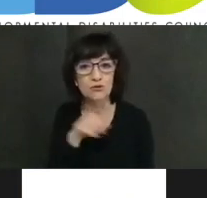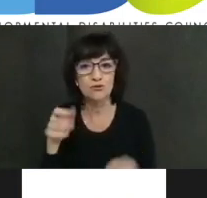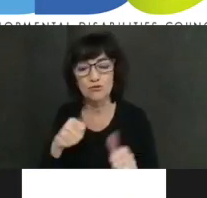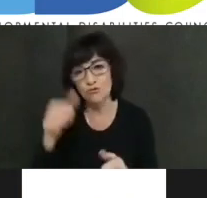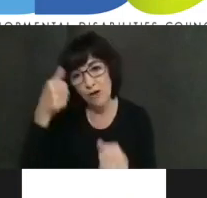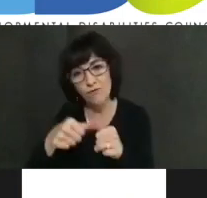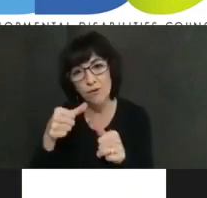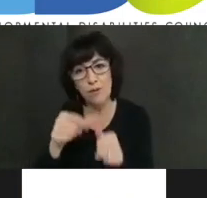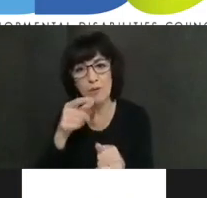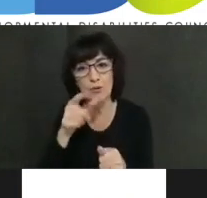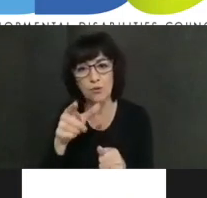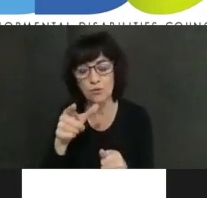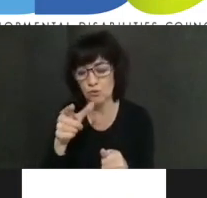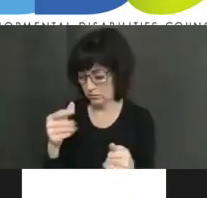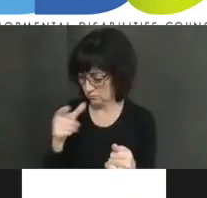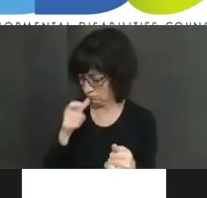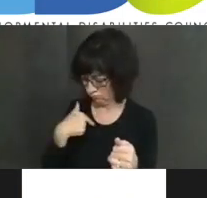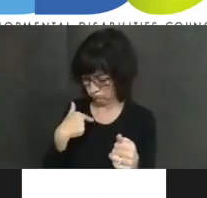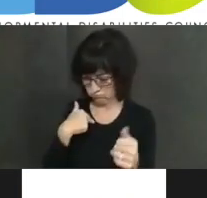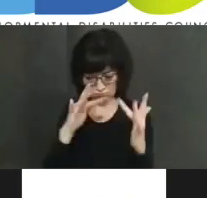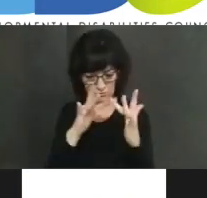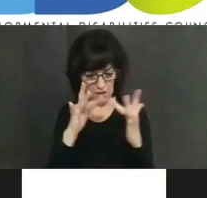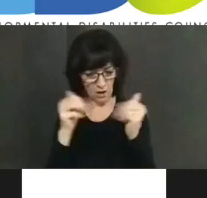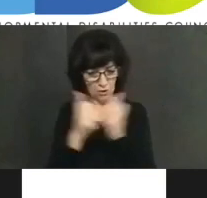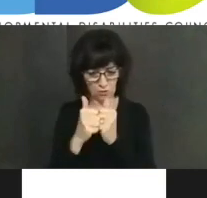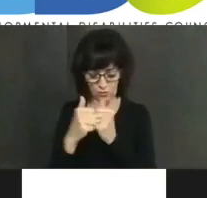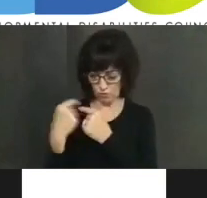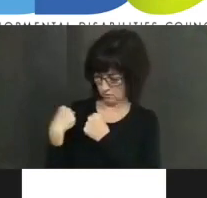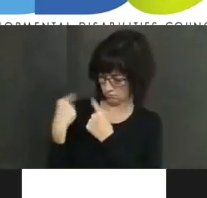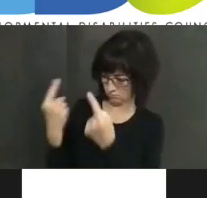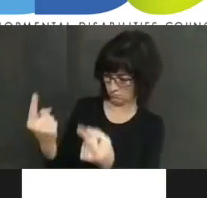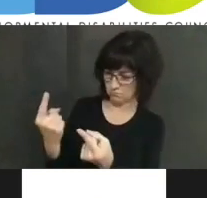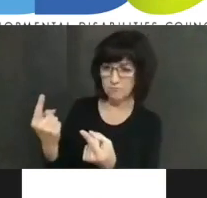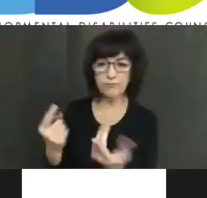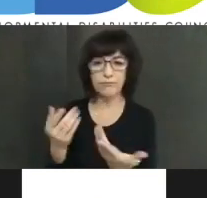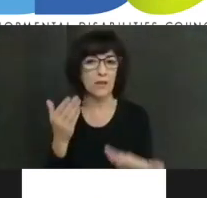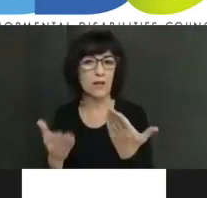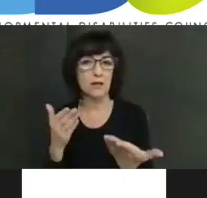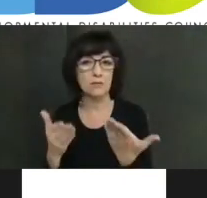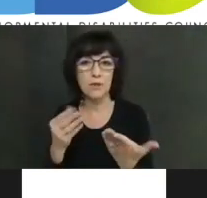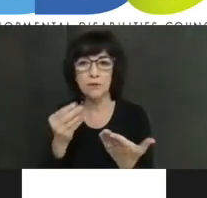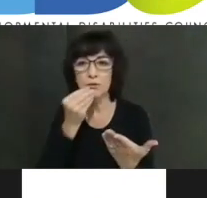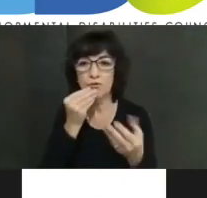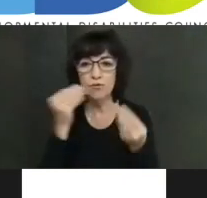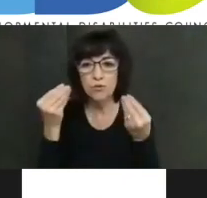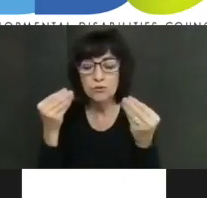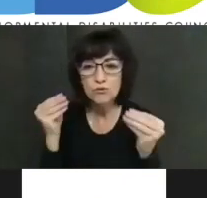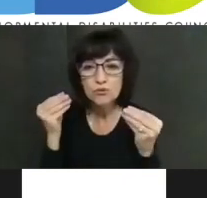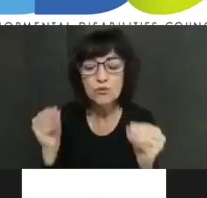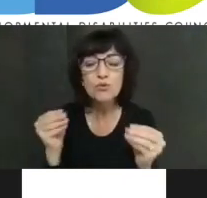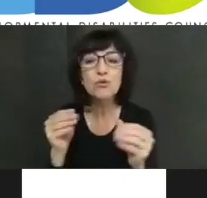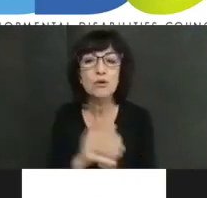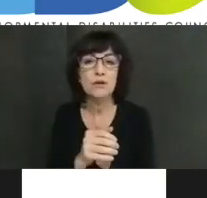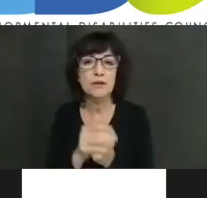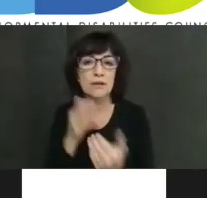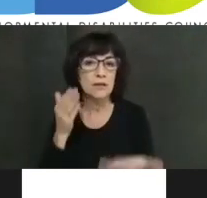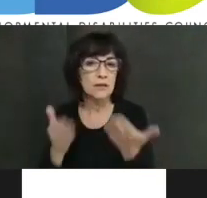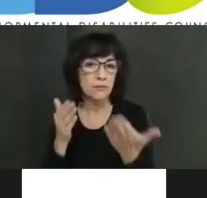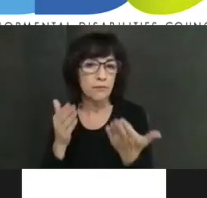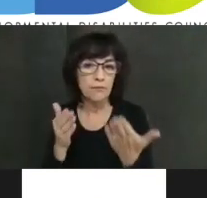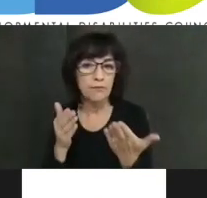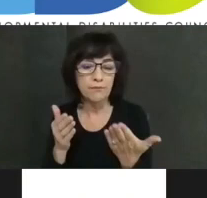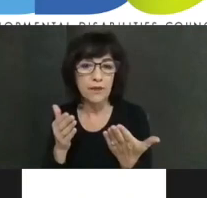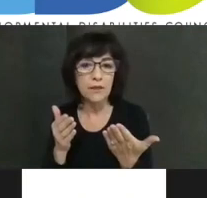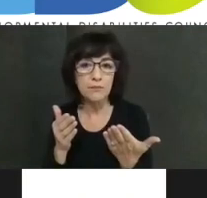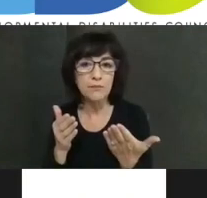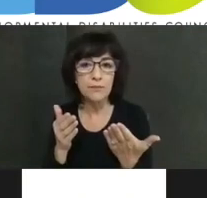in the past few days. And it may be a grocery store clerk, or in your cases, it may be somebody who came in or